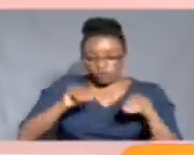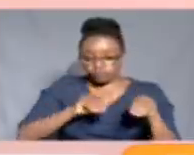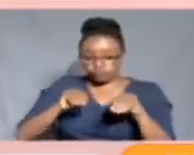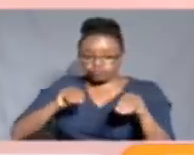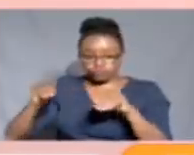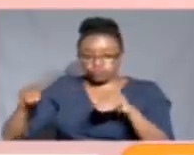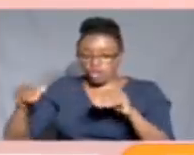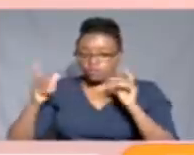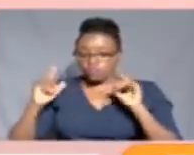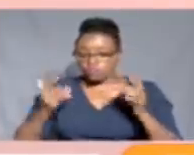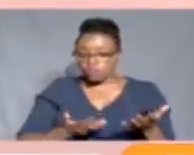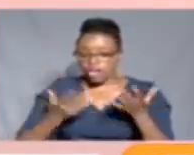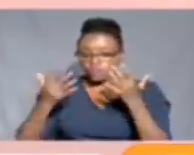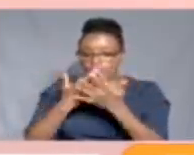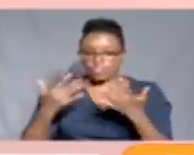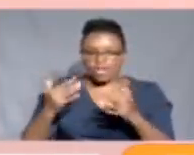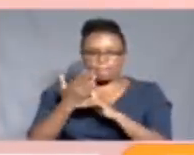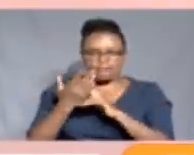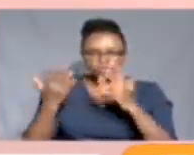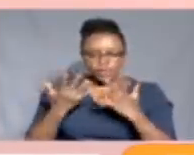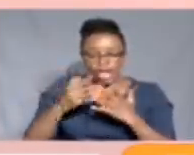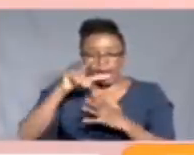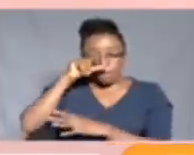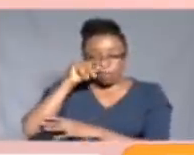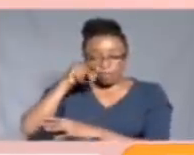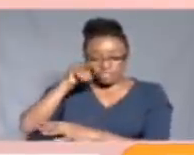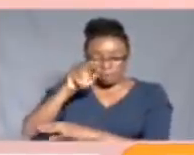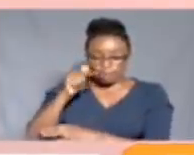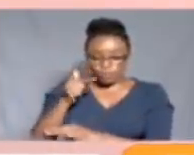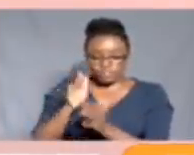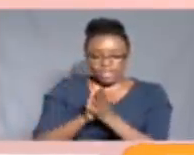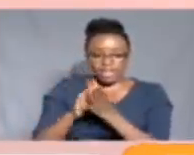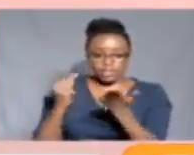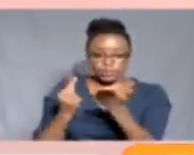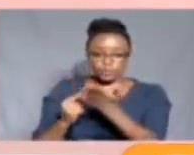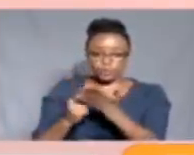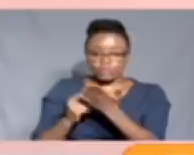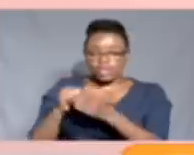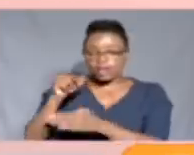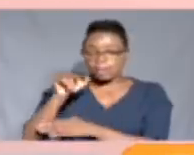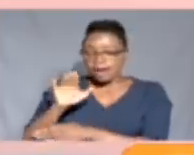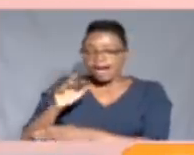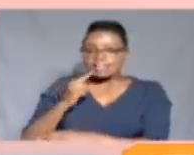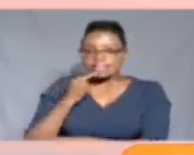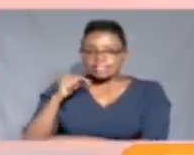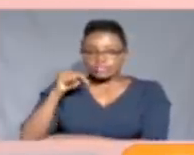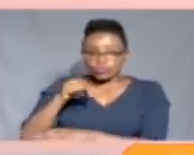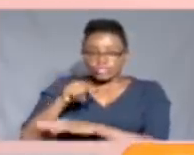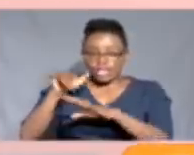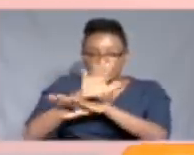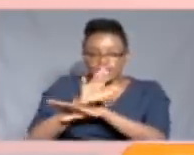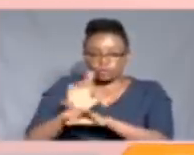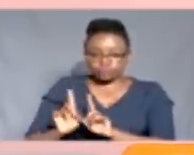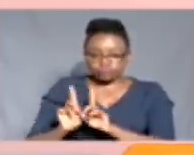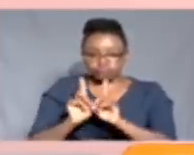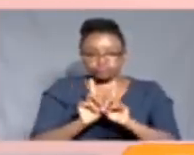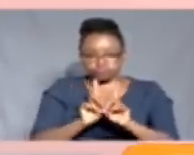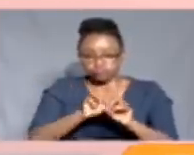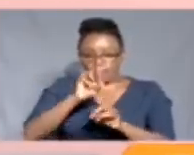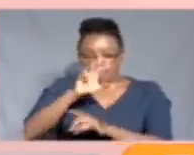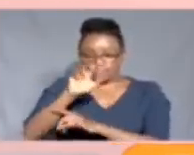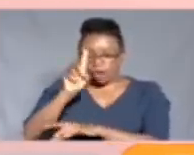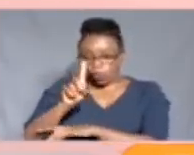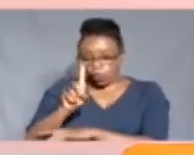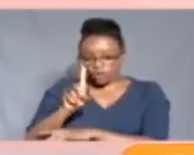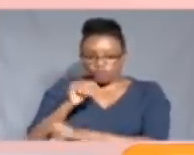transporters, delivering goods between the Mombasa port and Uganda. On her Say Tonight, we took a ride with Mercy during one of